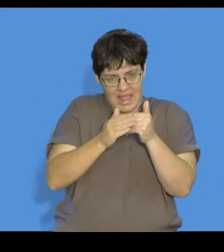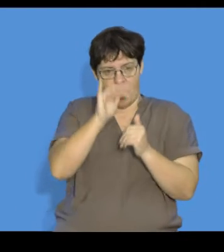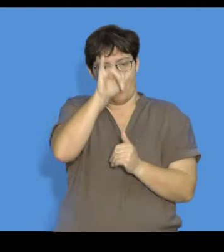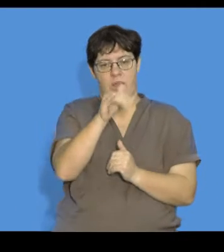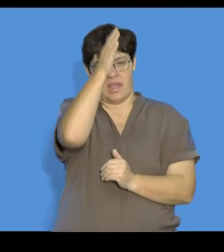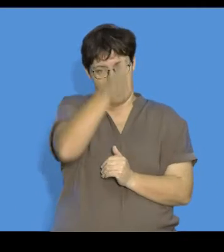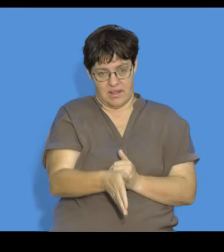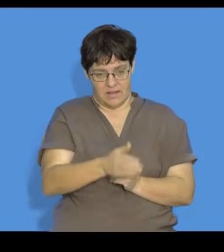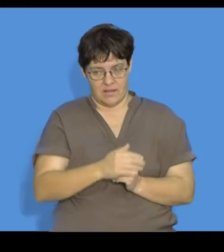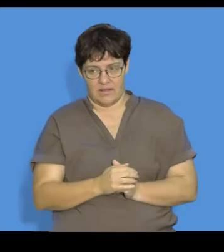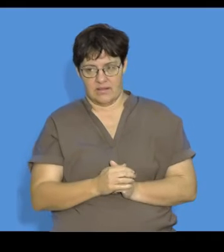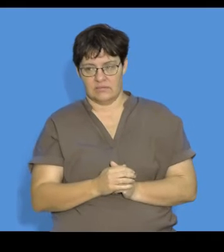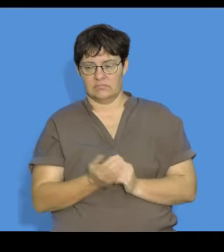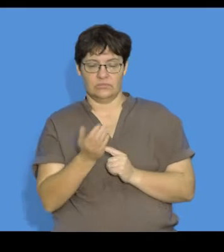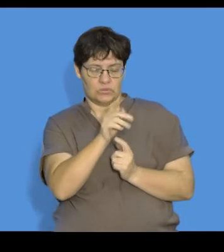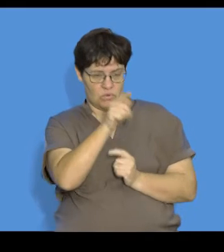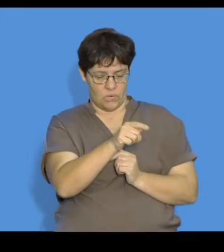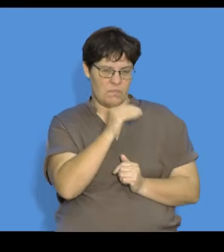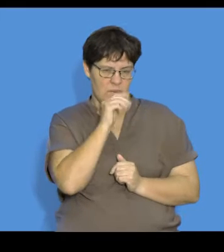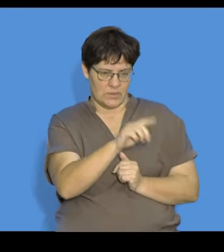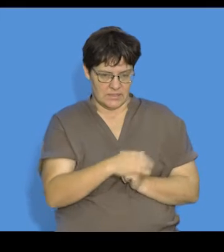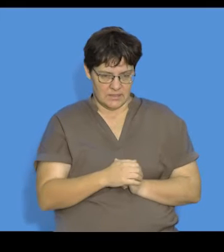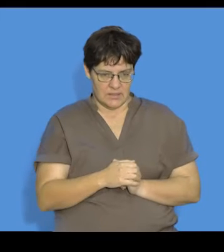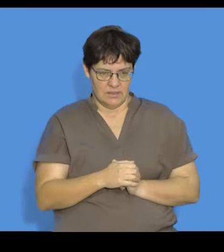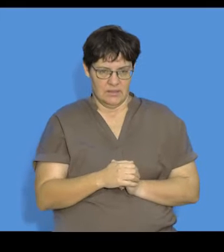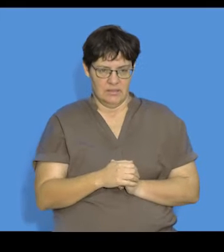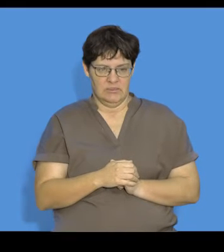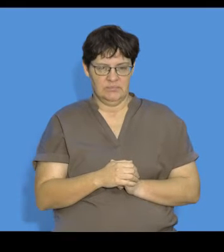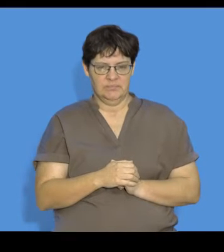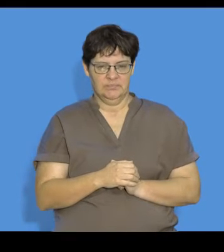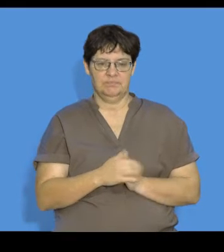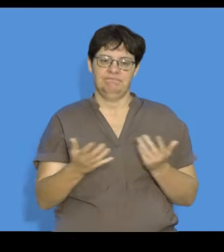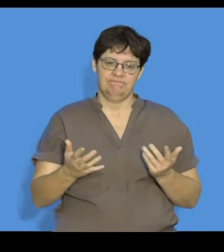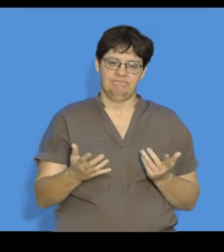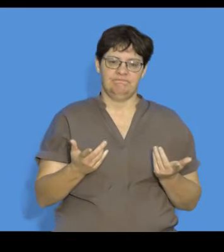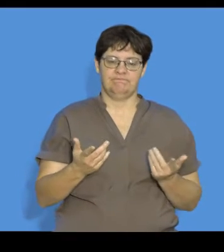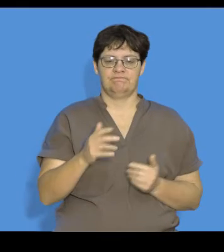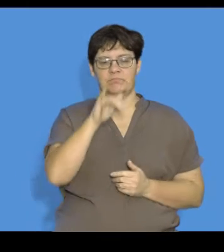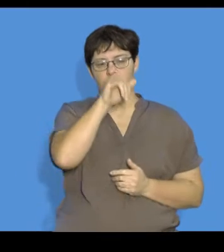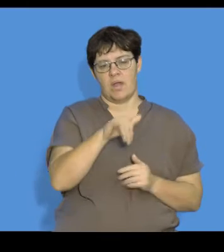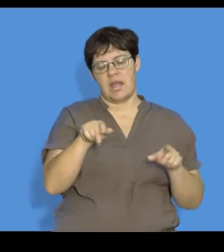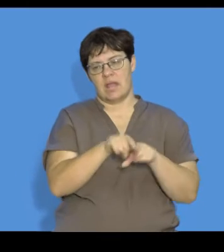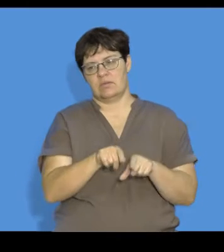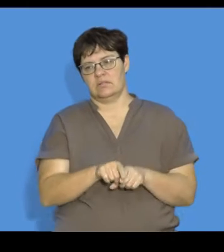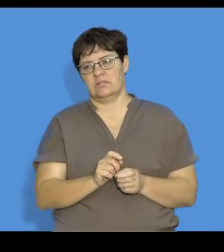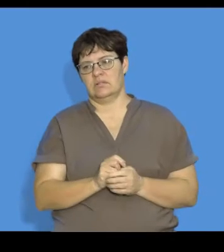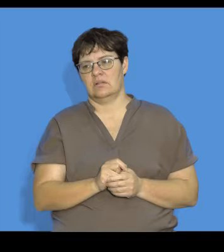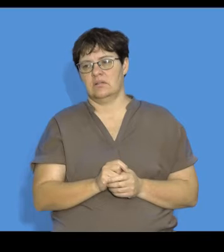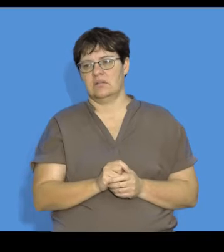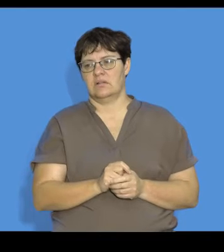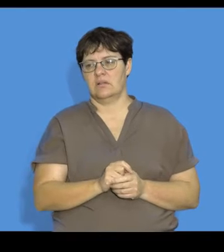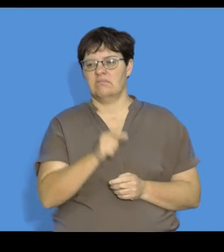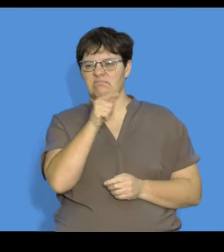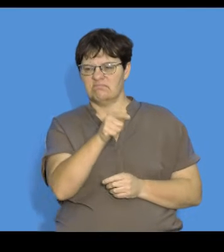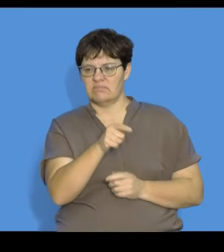gets to the y-axis. Just to show you what this means, if maybe my graph is y is equals to x squared,